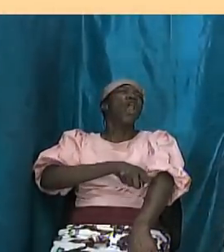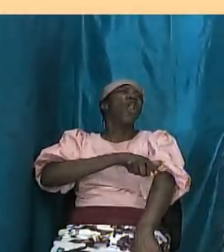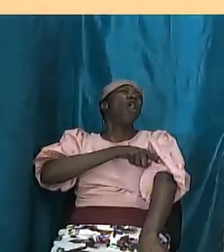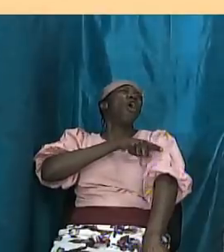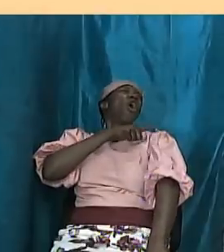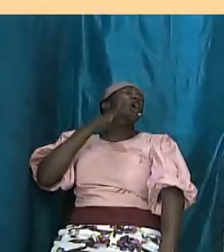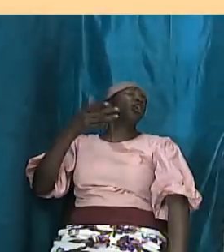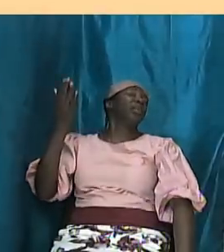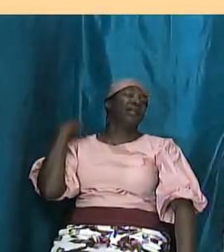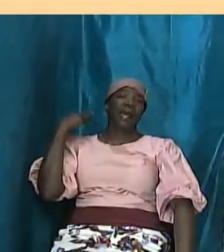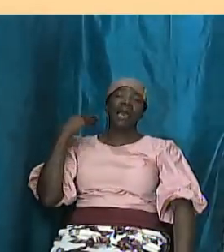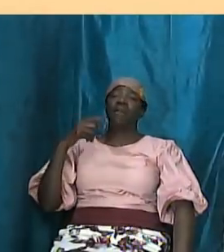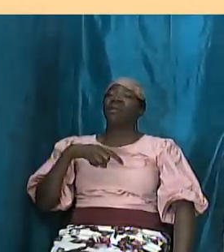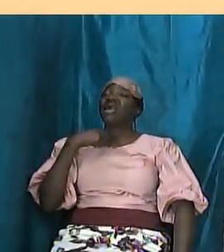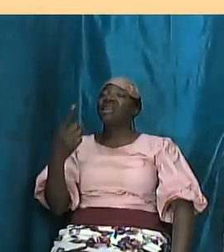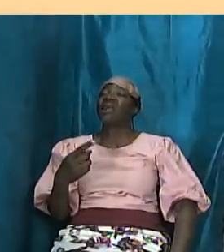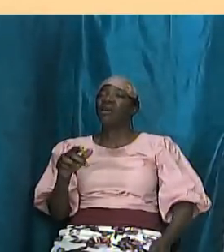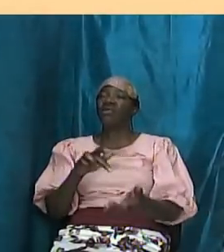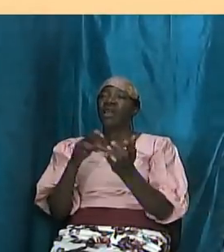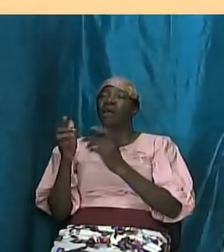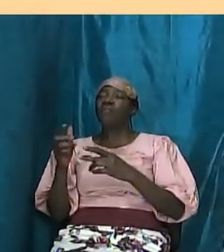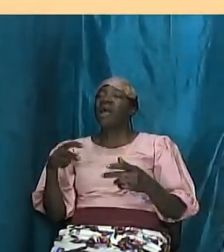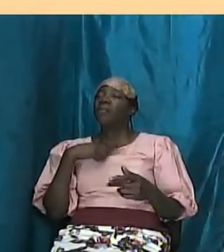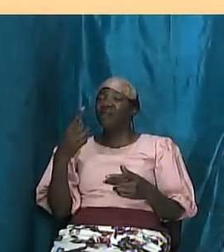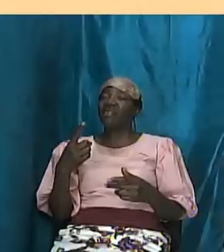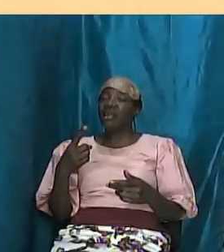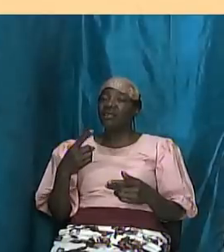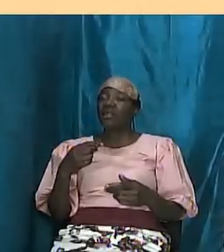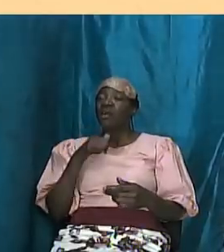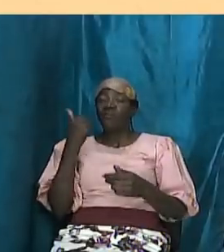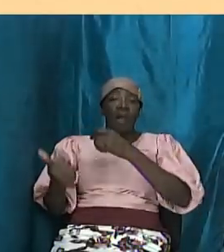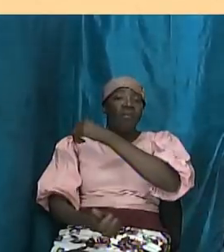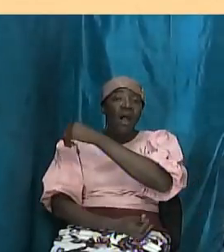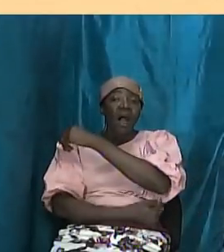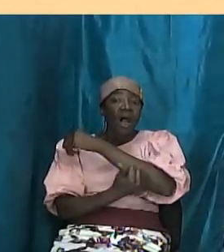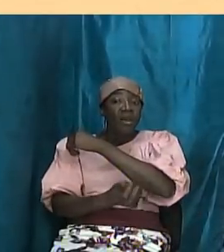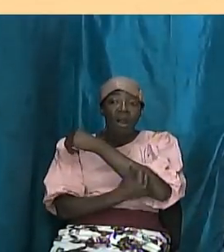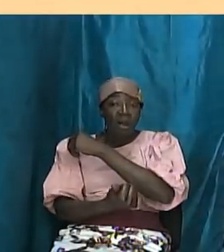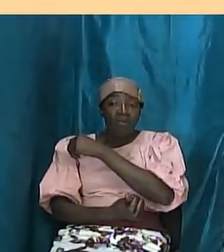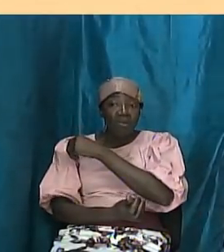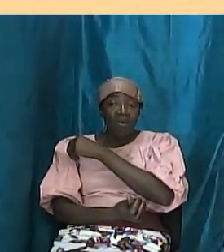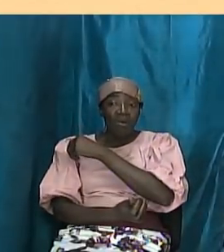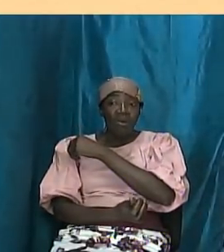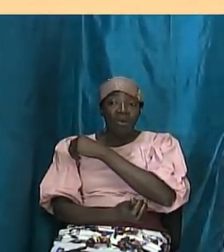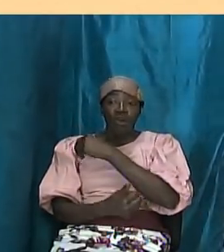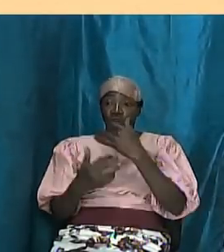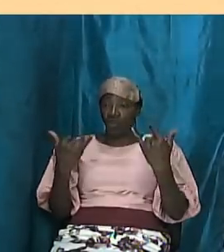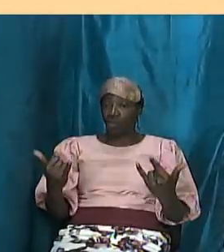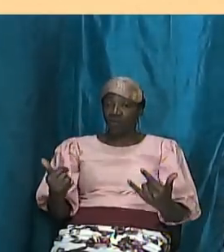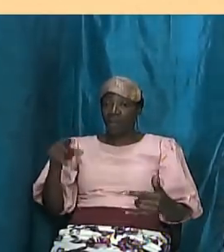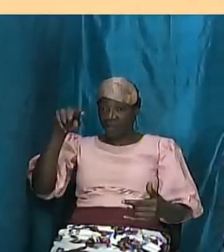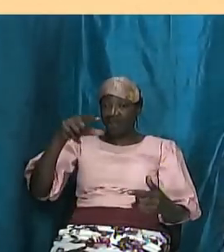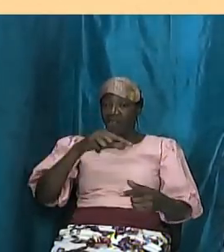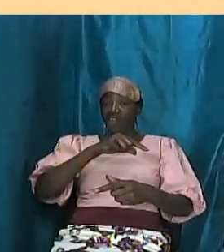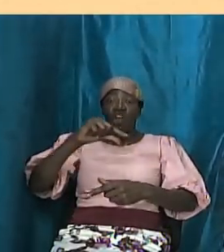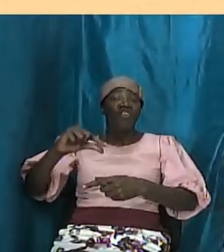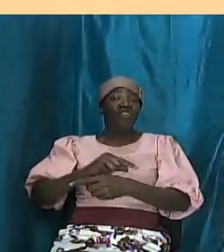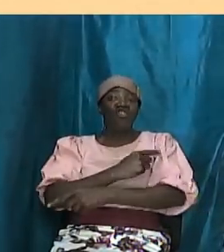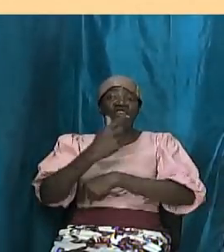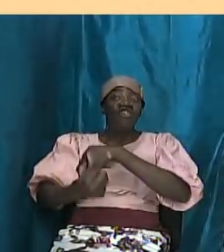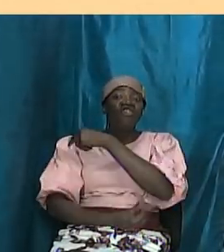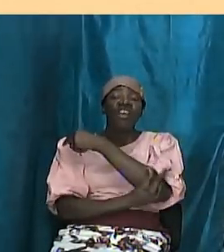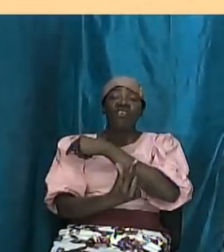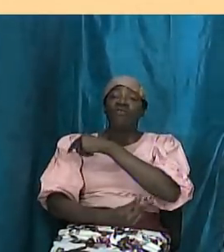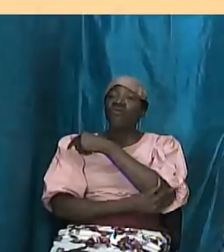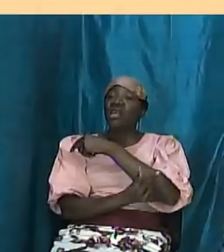us that the Bible says from Adam to such and such was X generation, and from this to such and such was X generation, and from